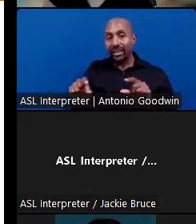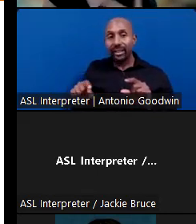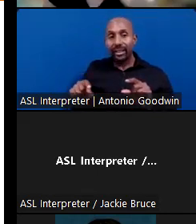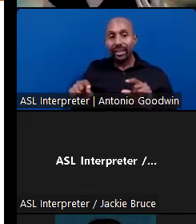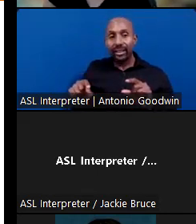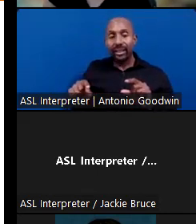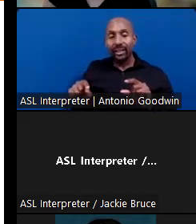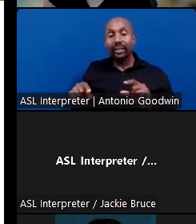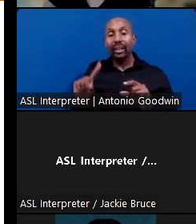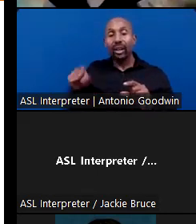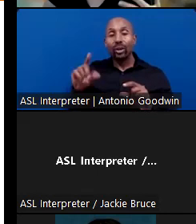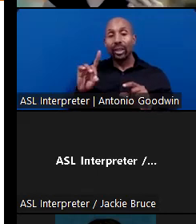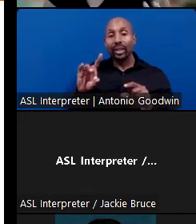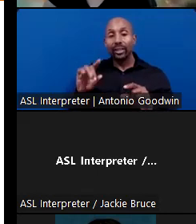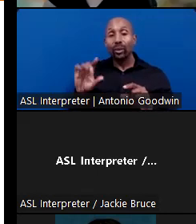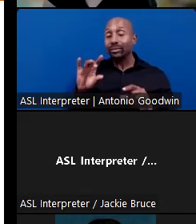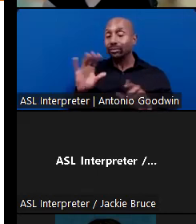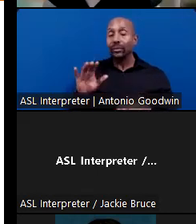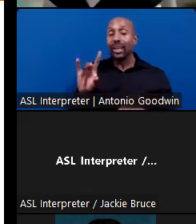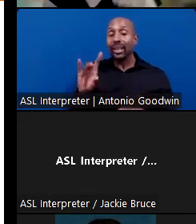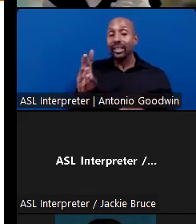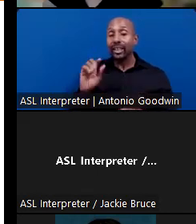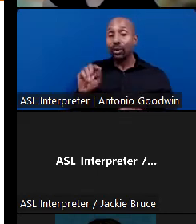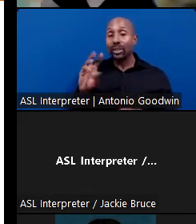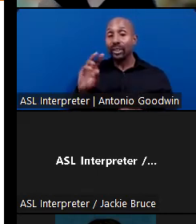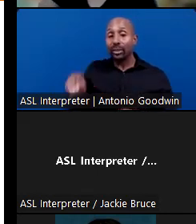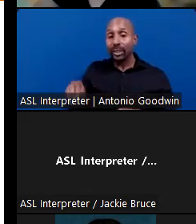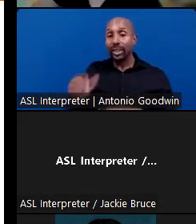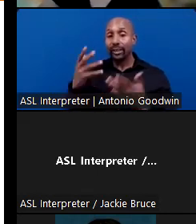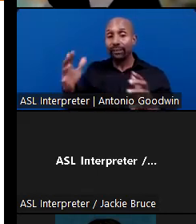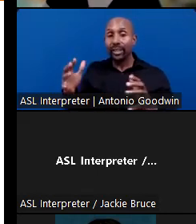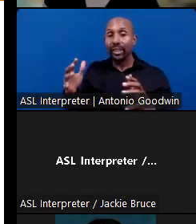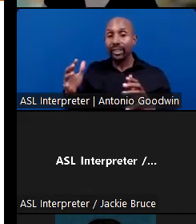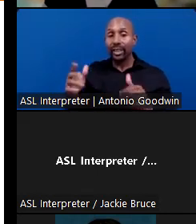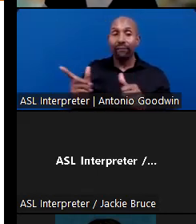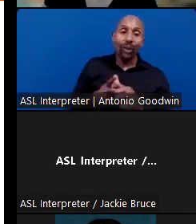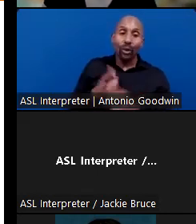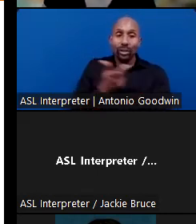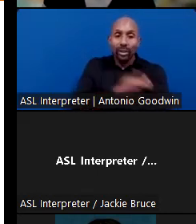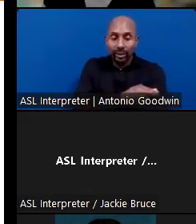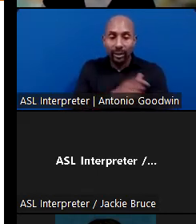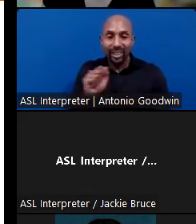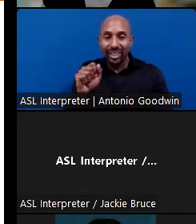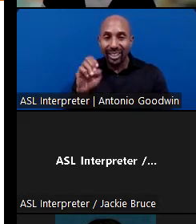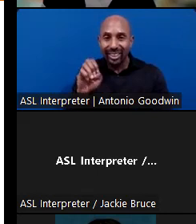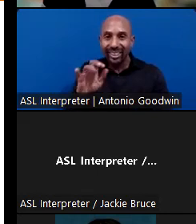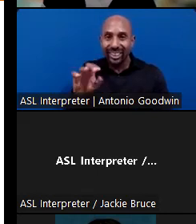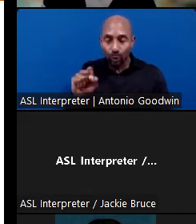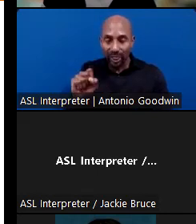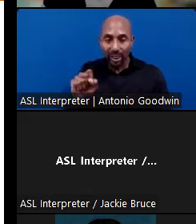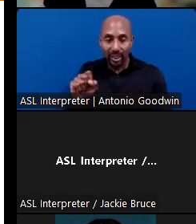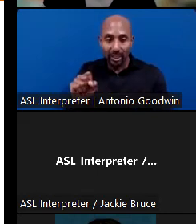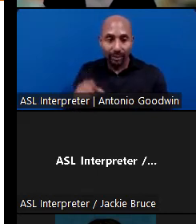even though we're seeing high rates of COVID, we're seeing lower rates of hospitalization and deaths.